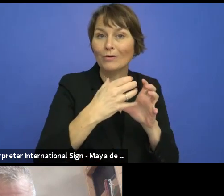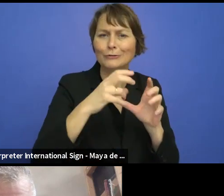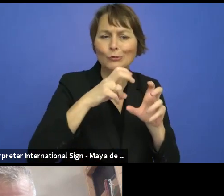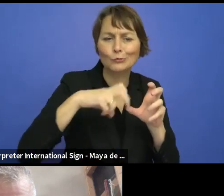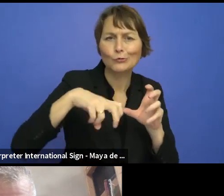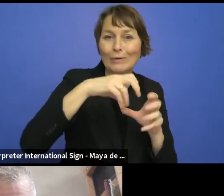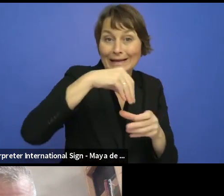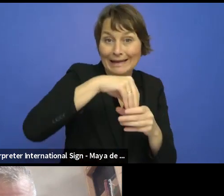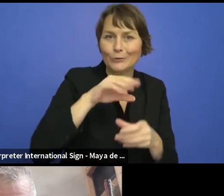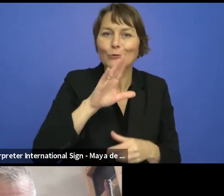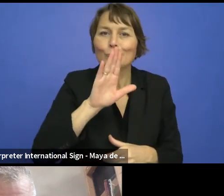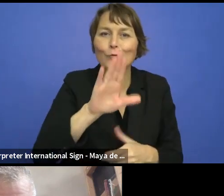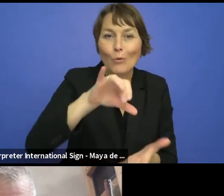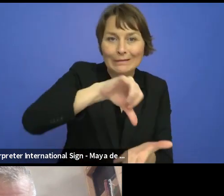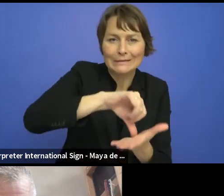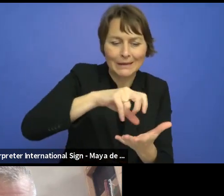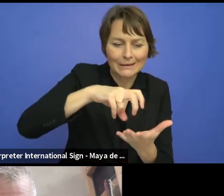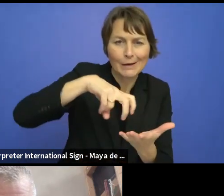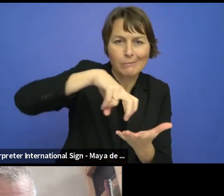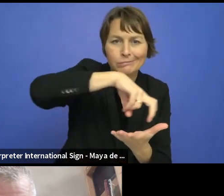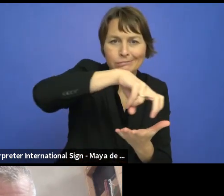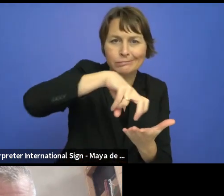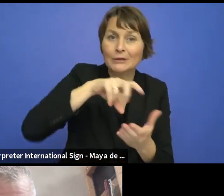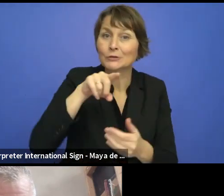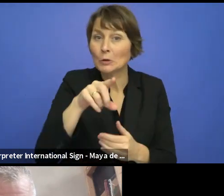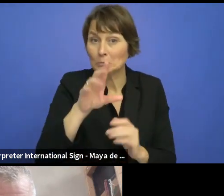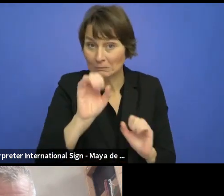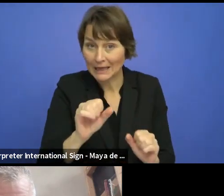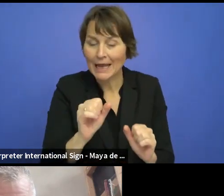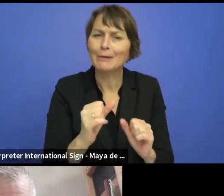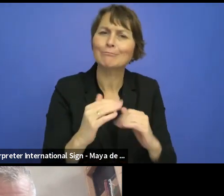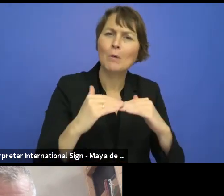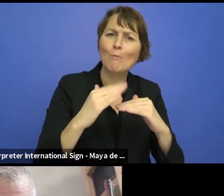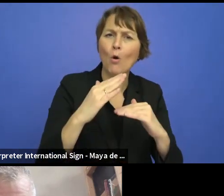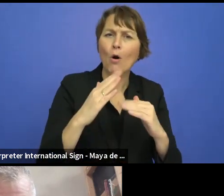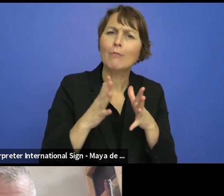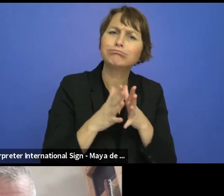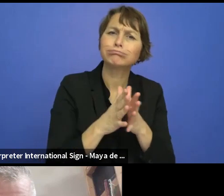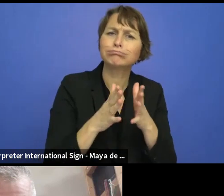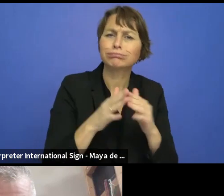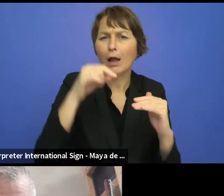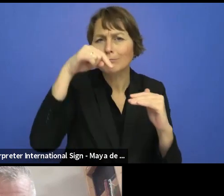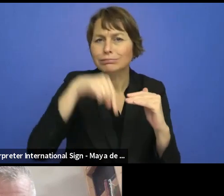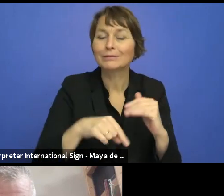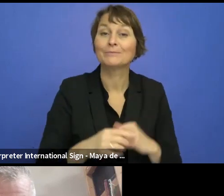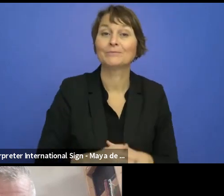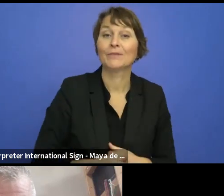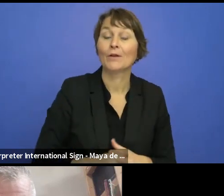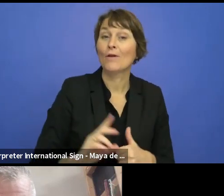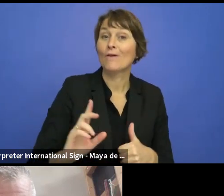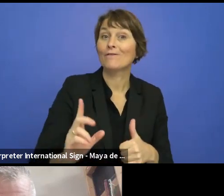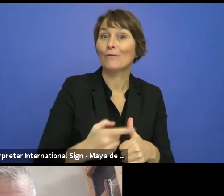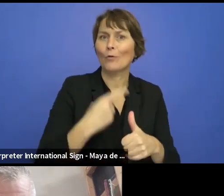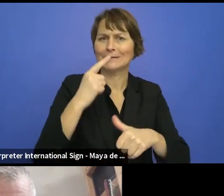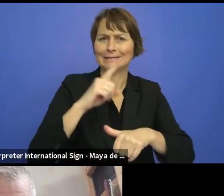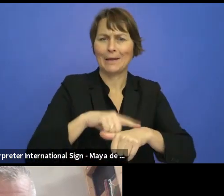So could you expand a little bit? It's not the first work of art in